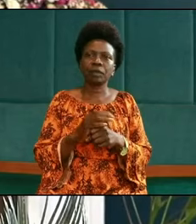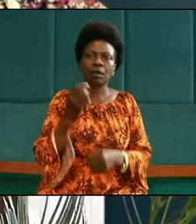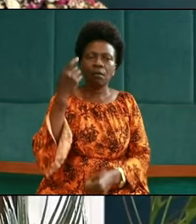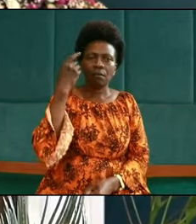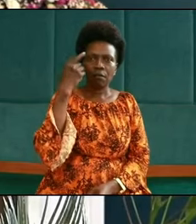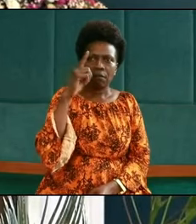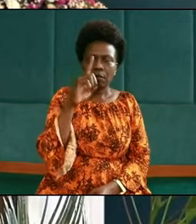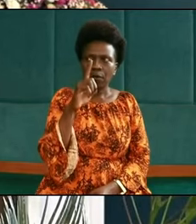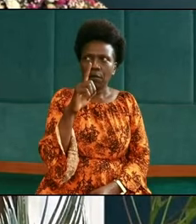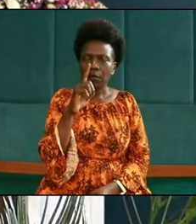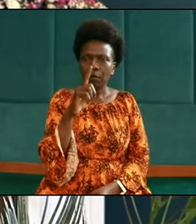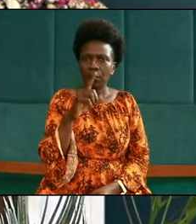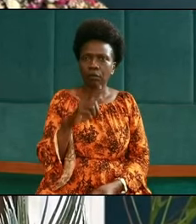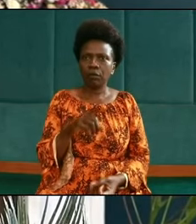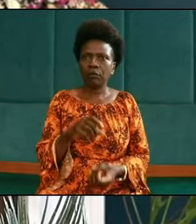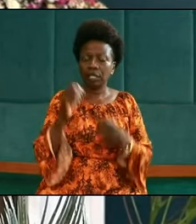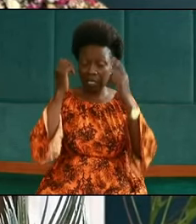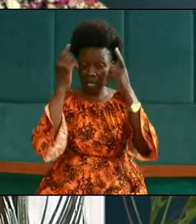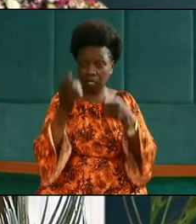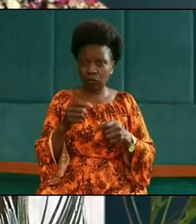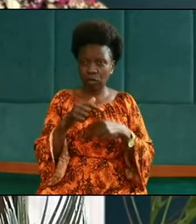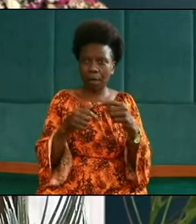for choosing to come.